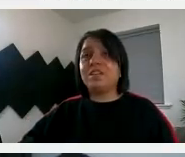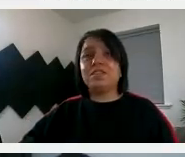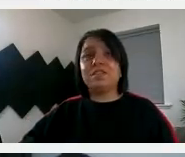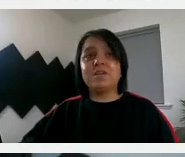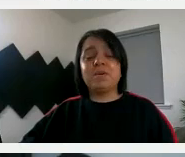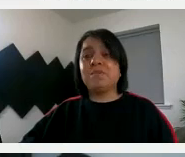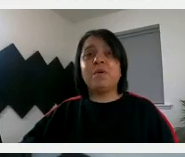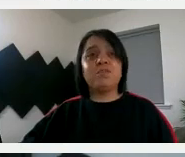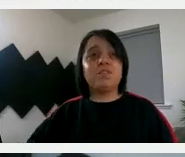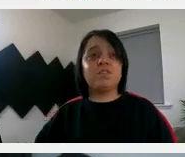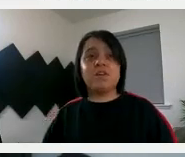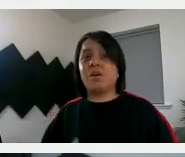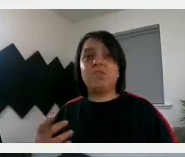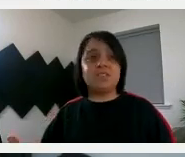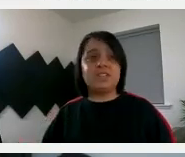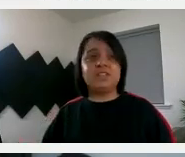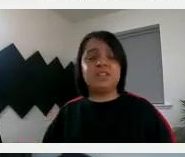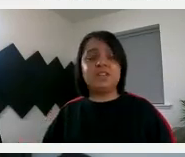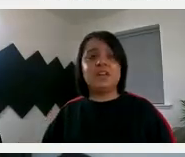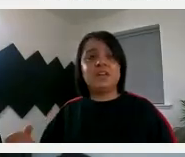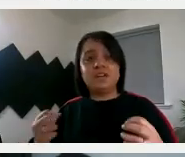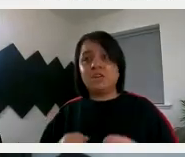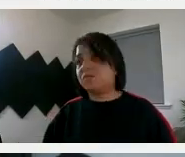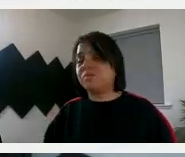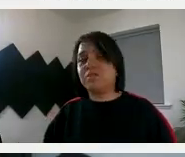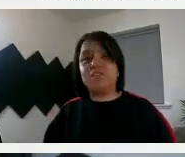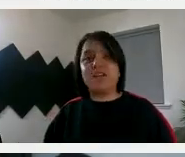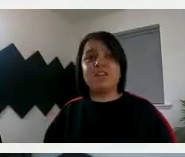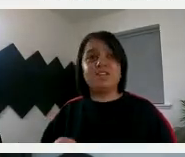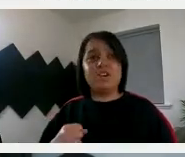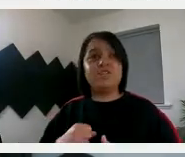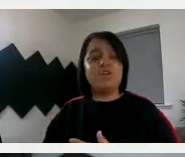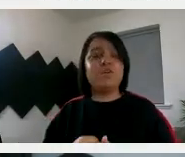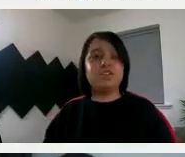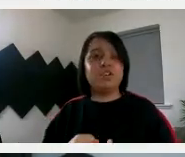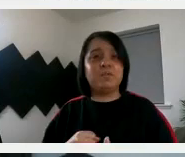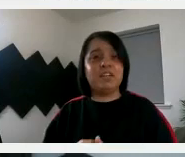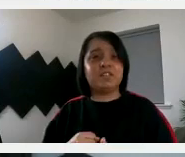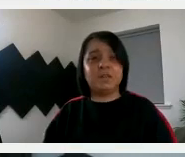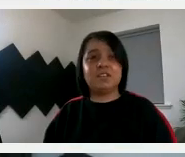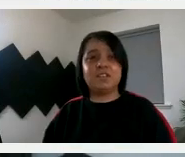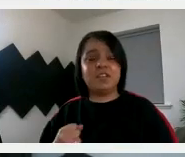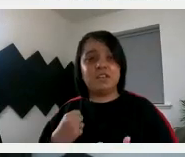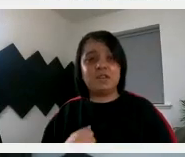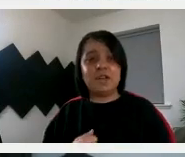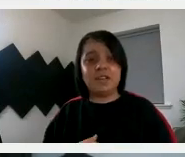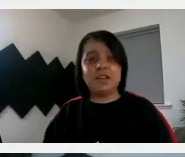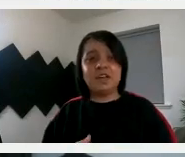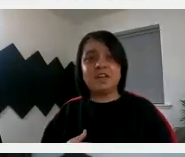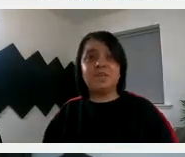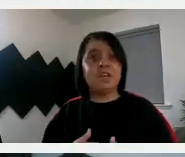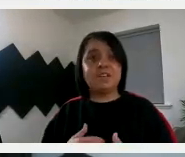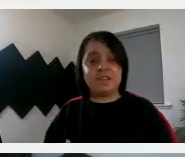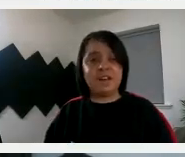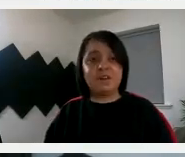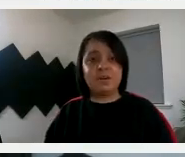lots of people from overseas come to the UK. There's over 4.2 million speakers in the UK that